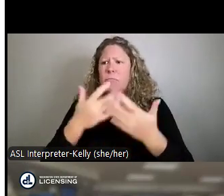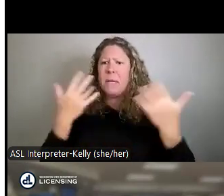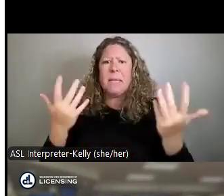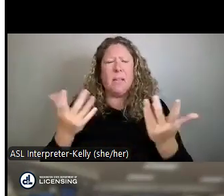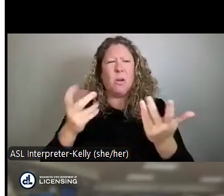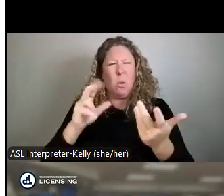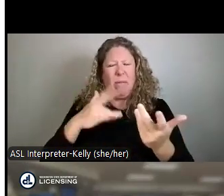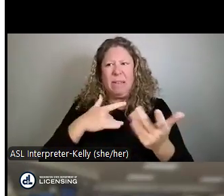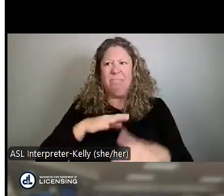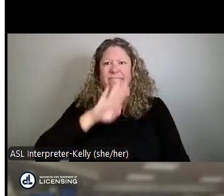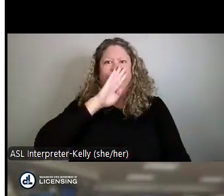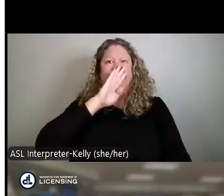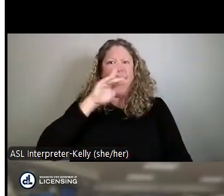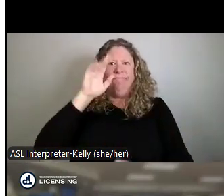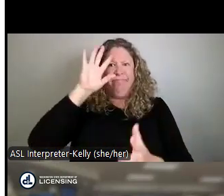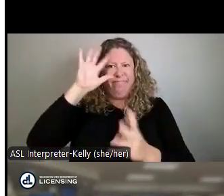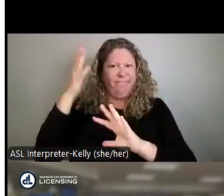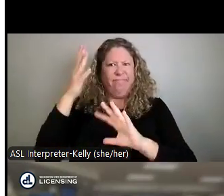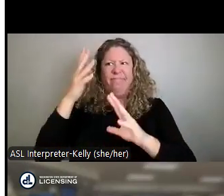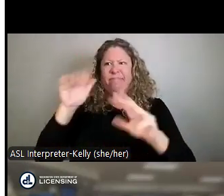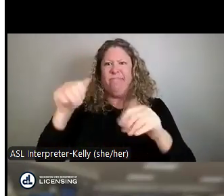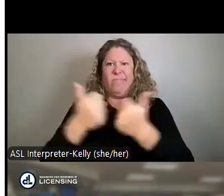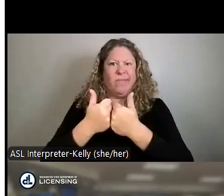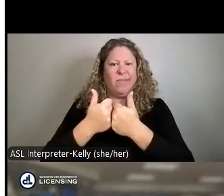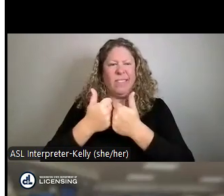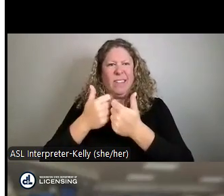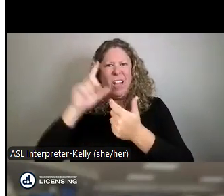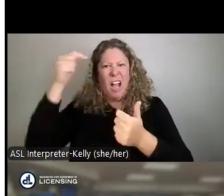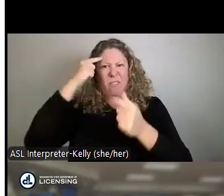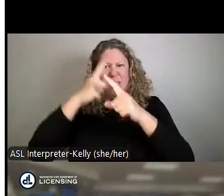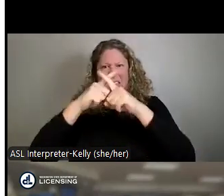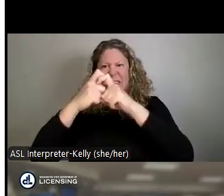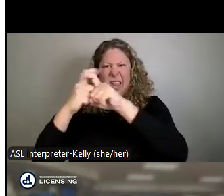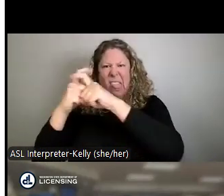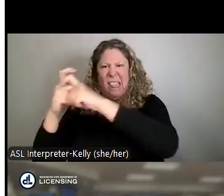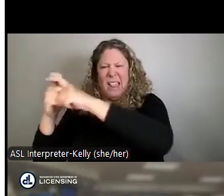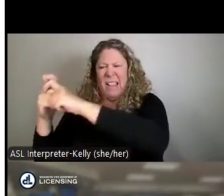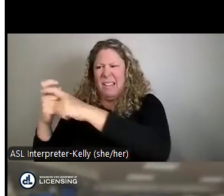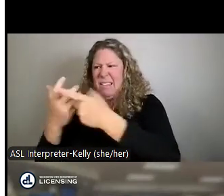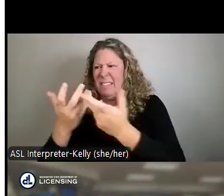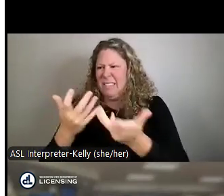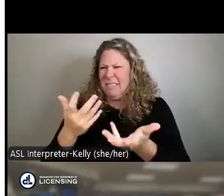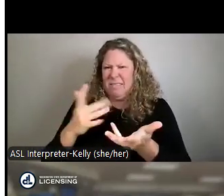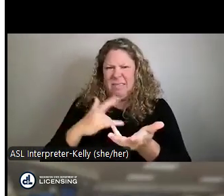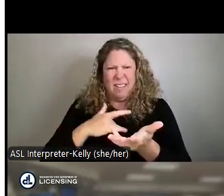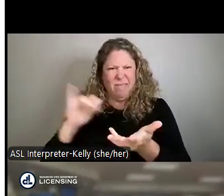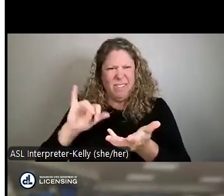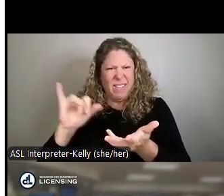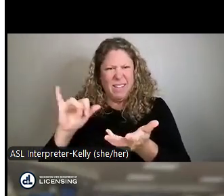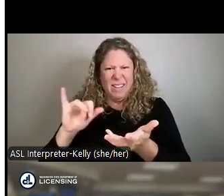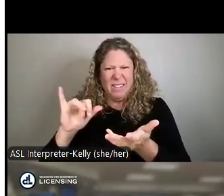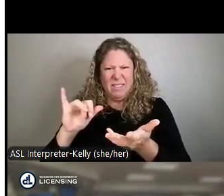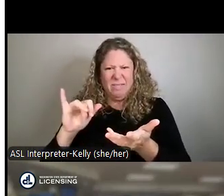confusing? Maybe it had some jargon or governmentese. Did they feel like what they needed to